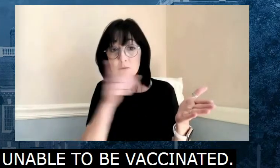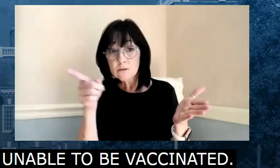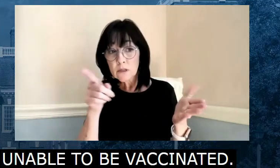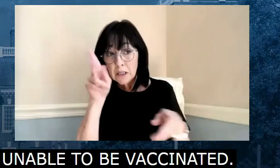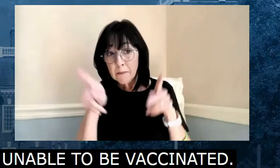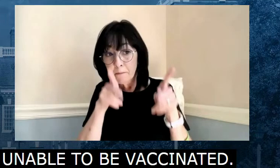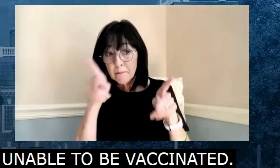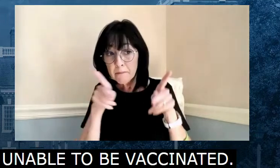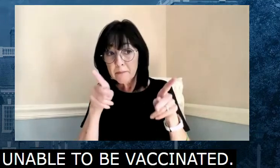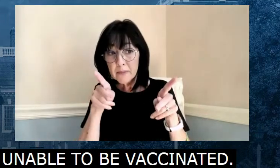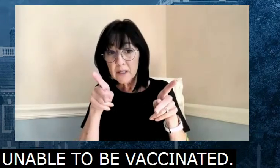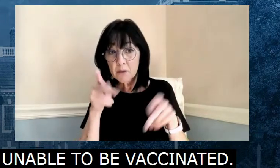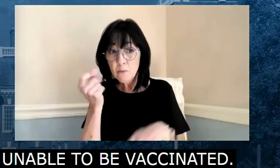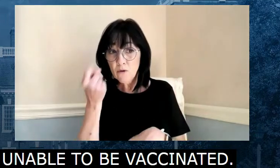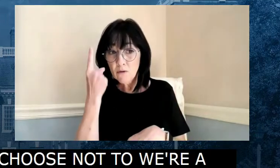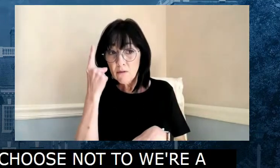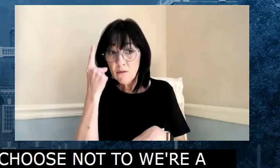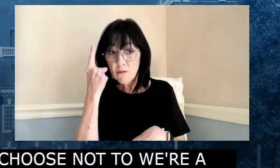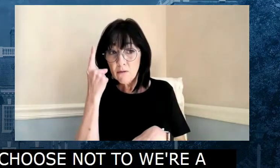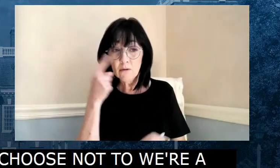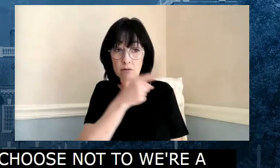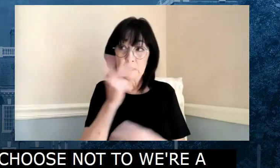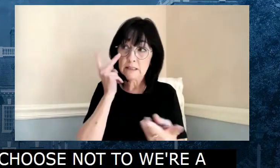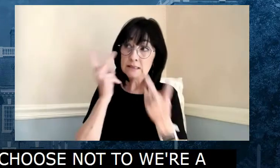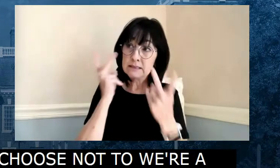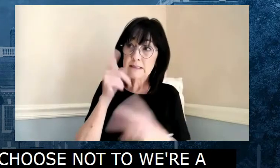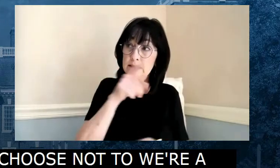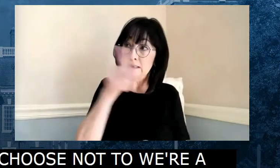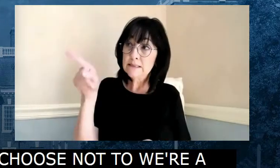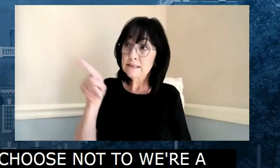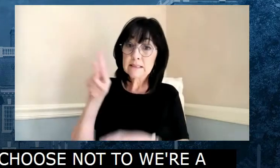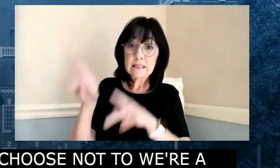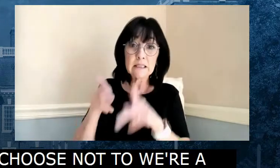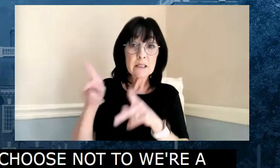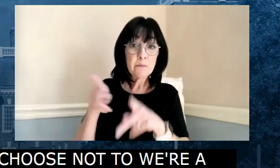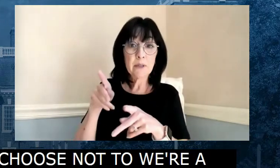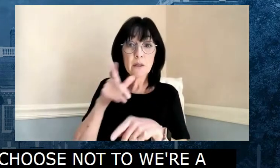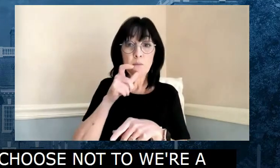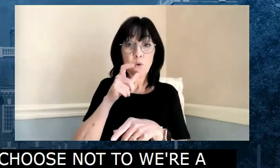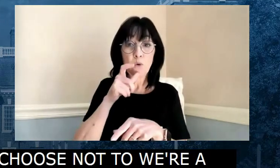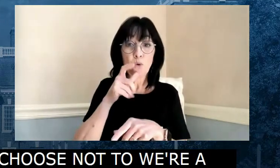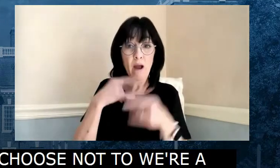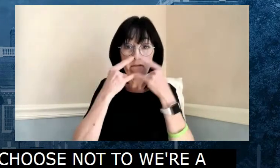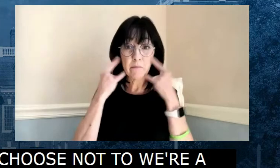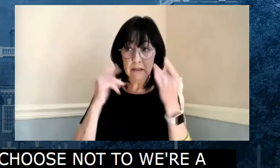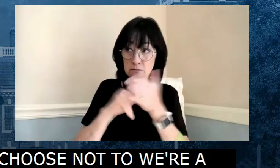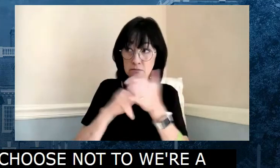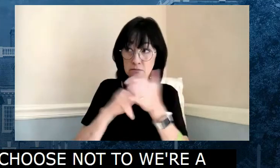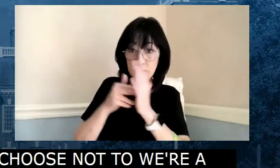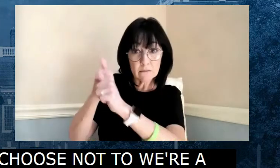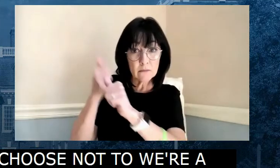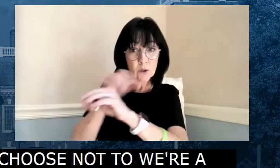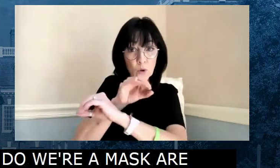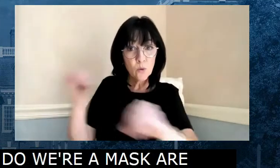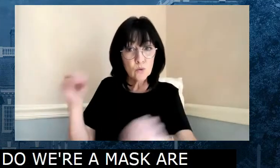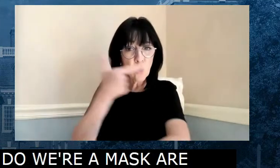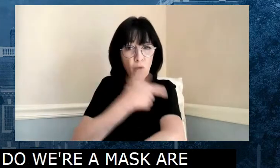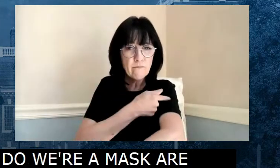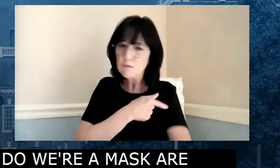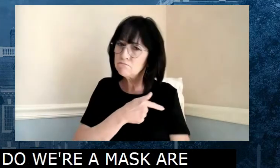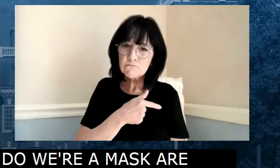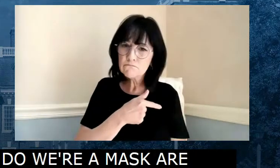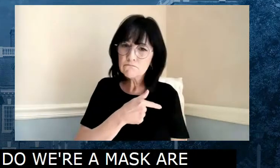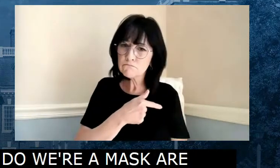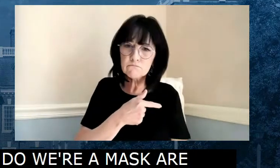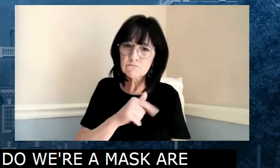assume that those who do wear a mask are either against the vaccination or are unvaccinated,